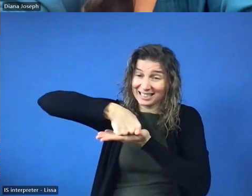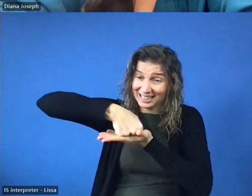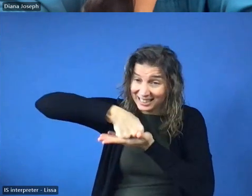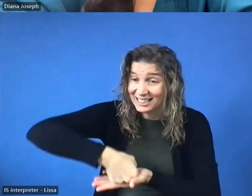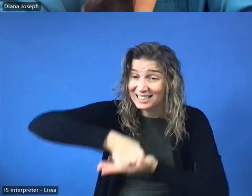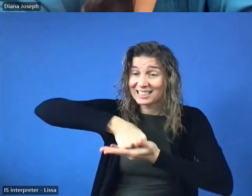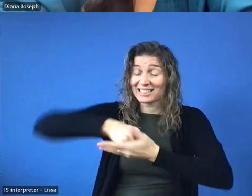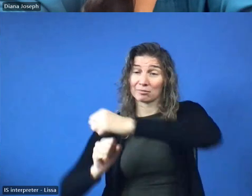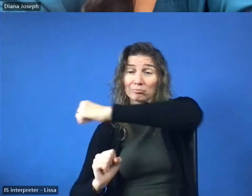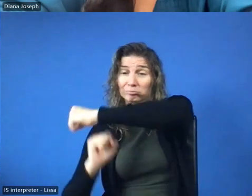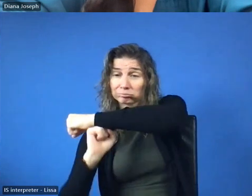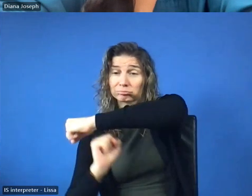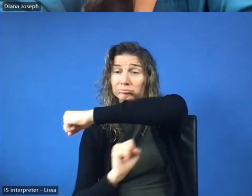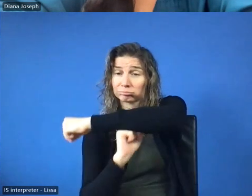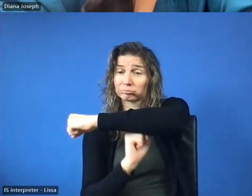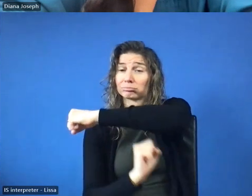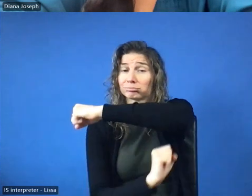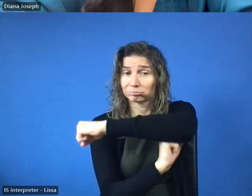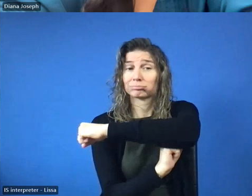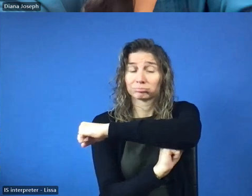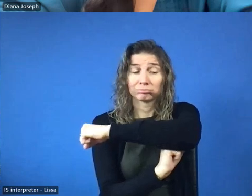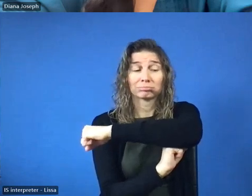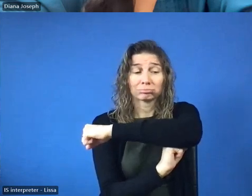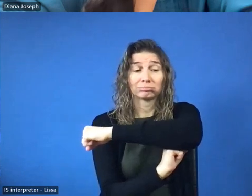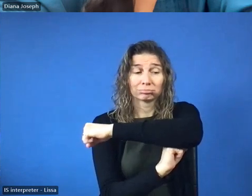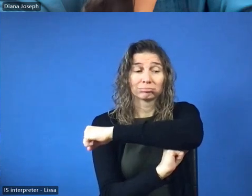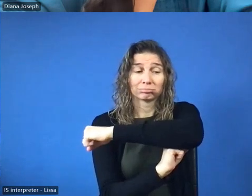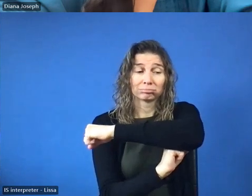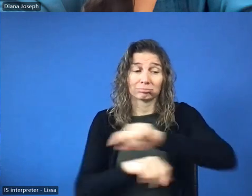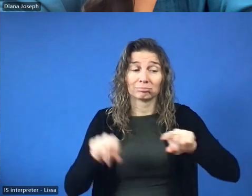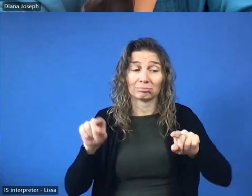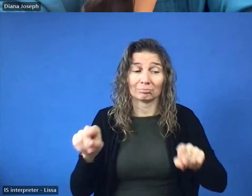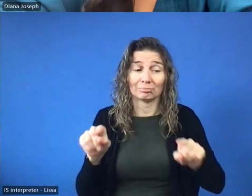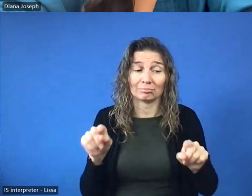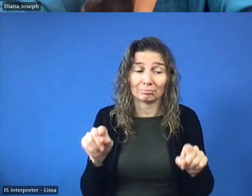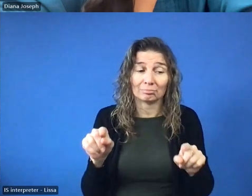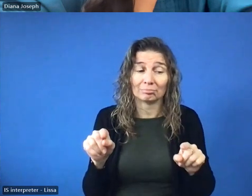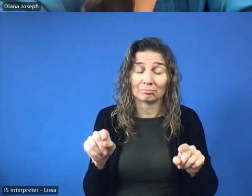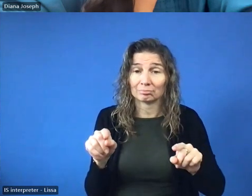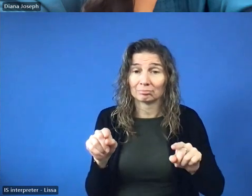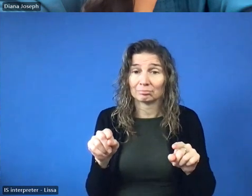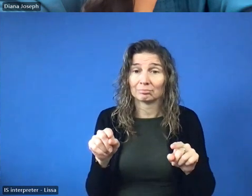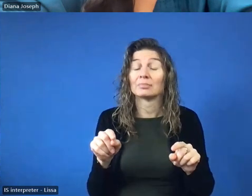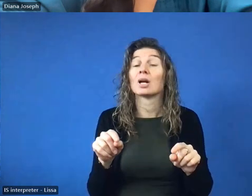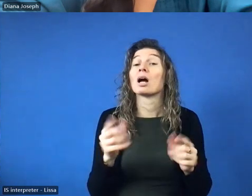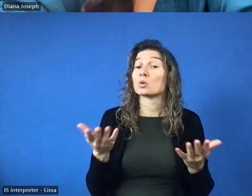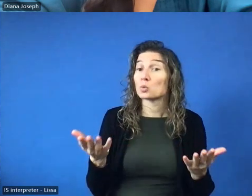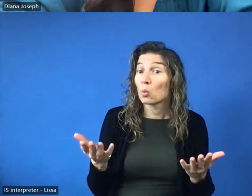the person and the children with disabilities are also able to really go to the school or